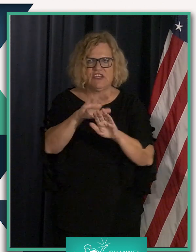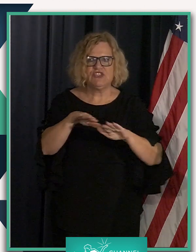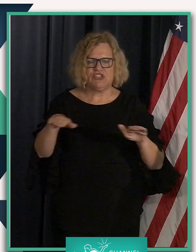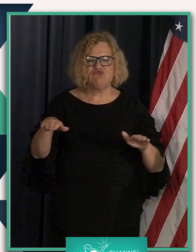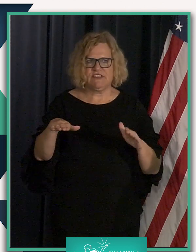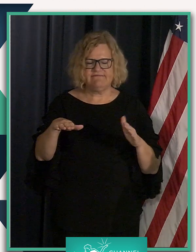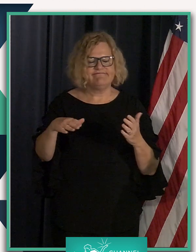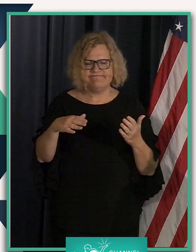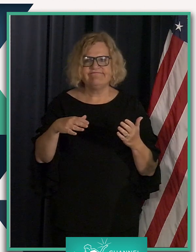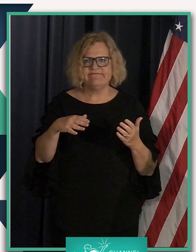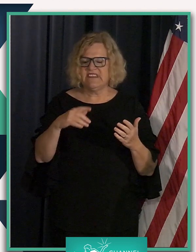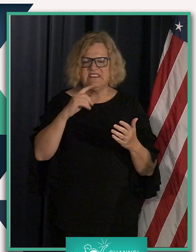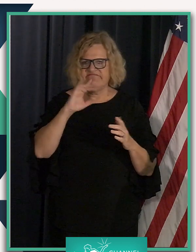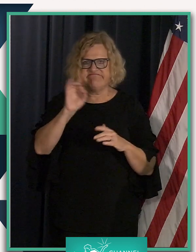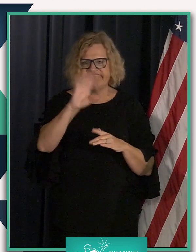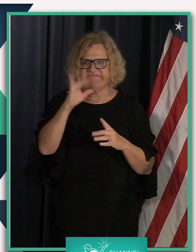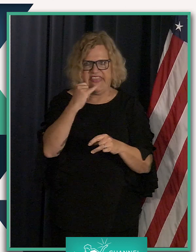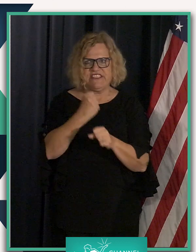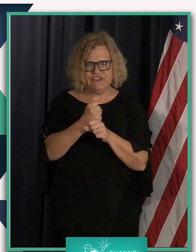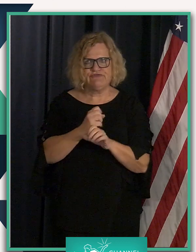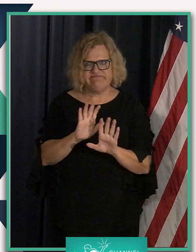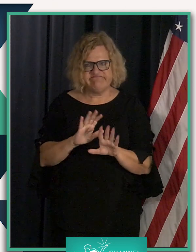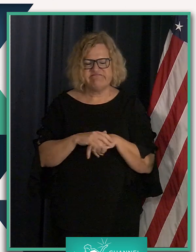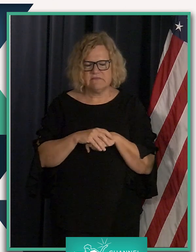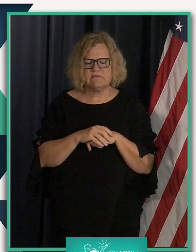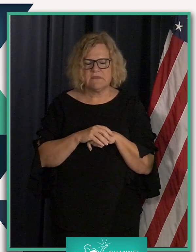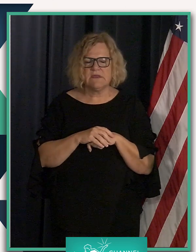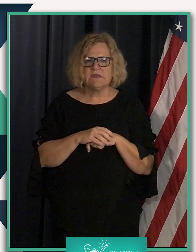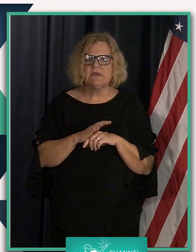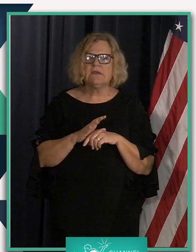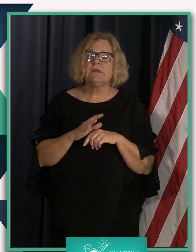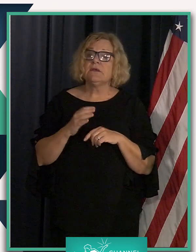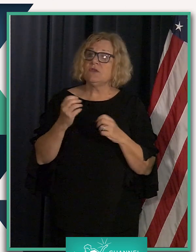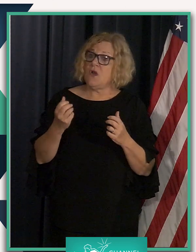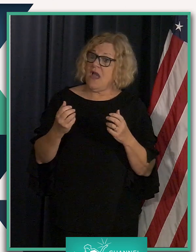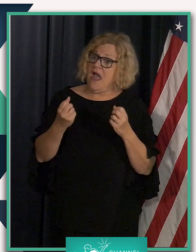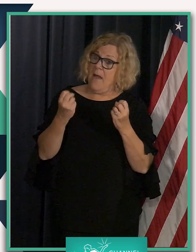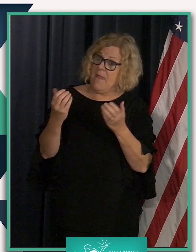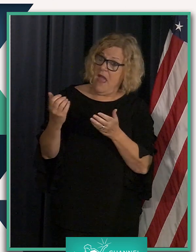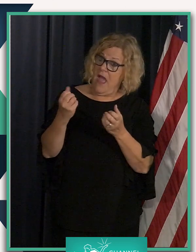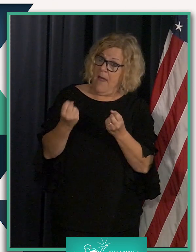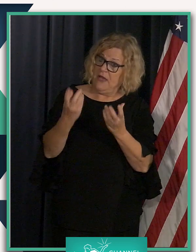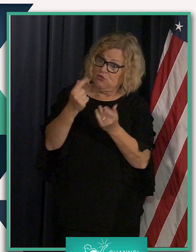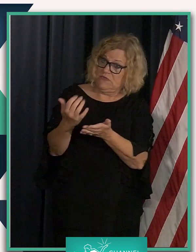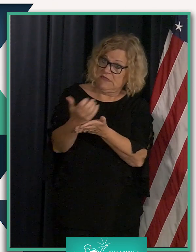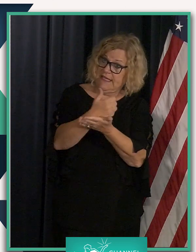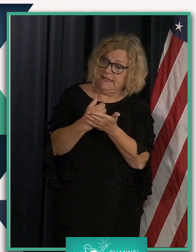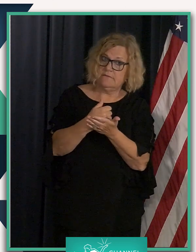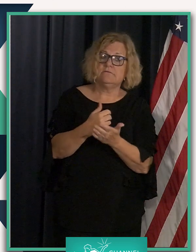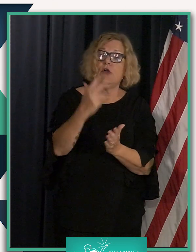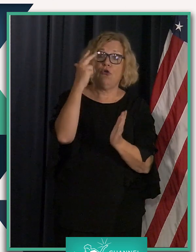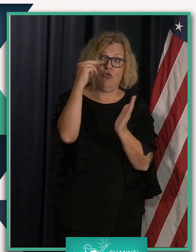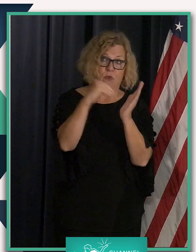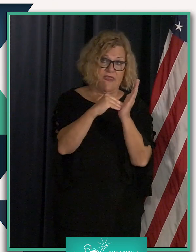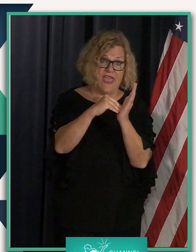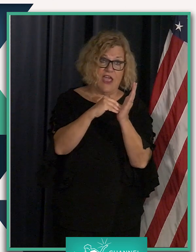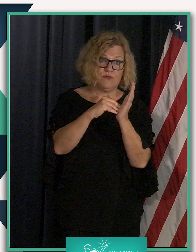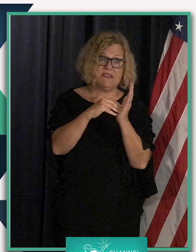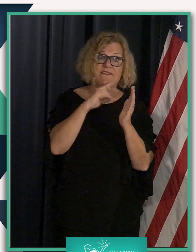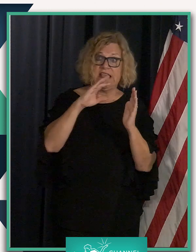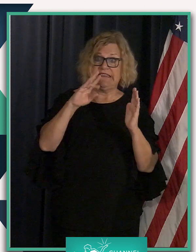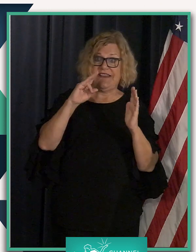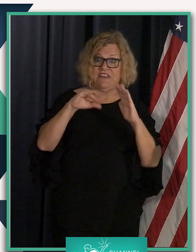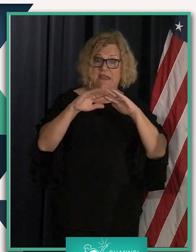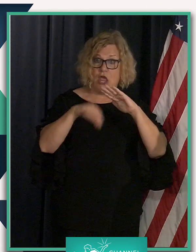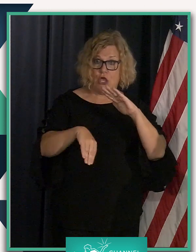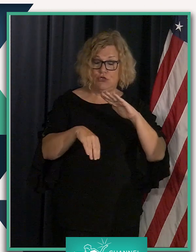this unbelievable year. So how much are you entitled to? $3,000 if the child is 17